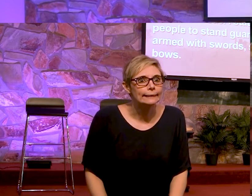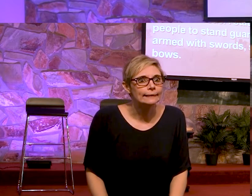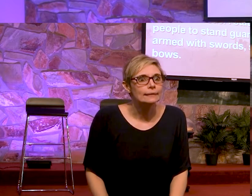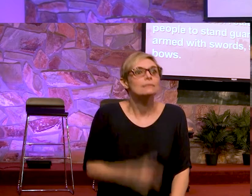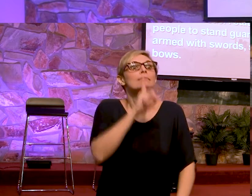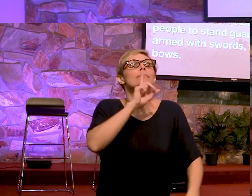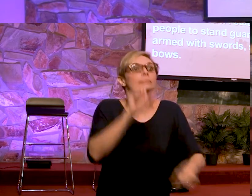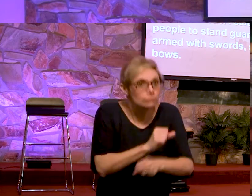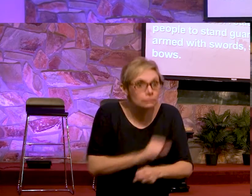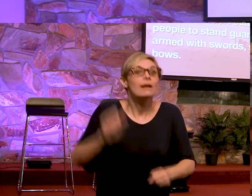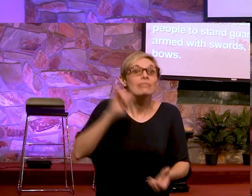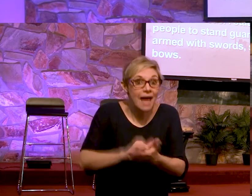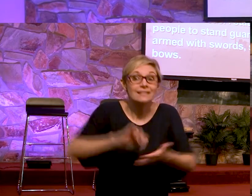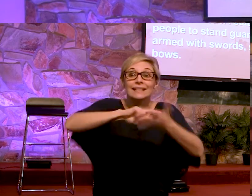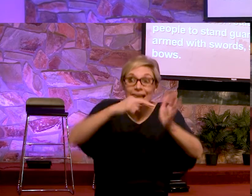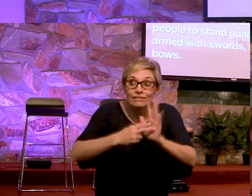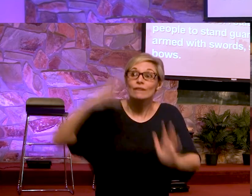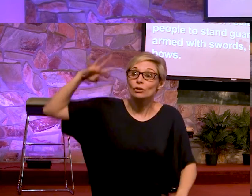That's insane.